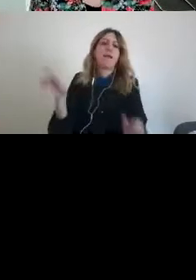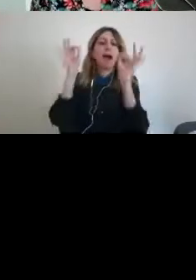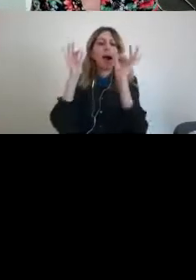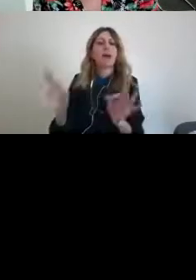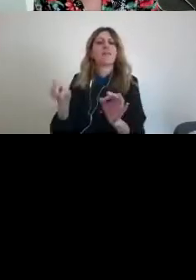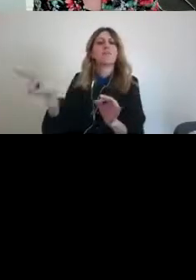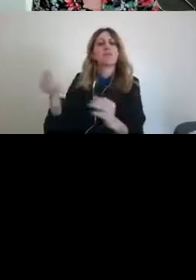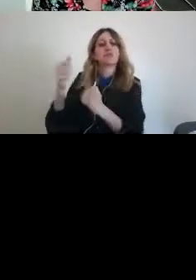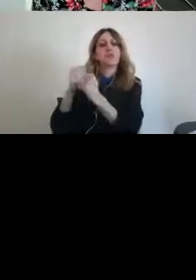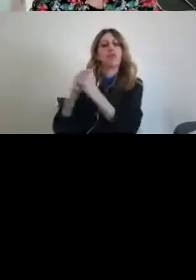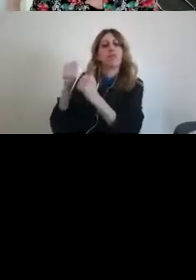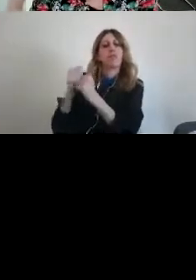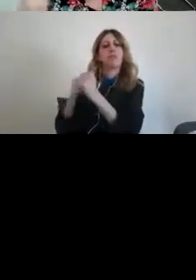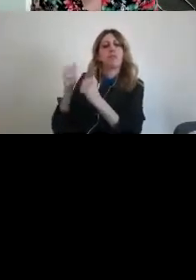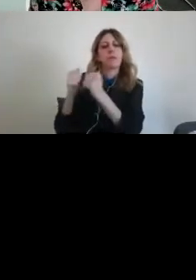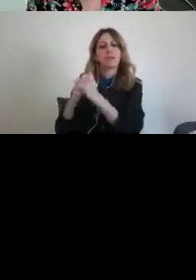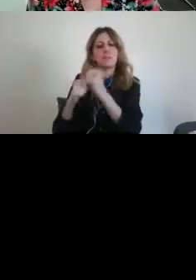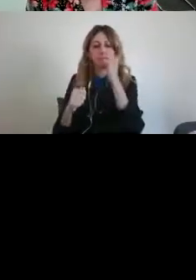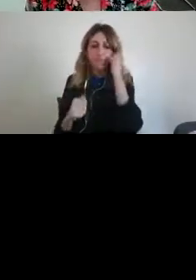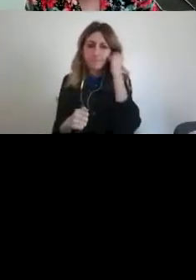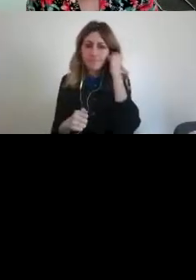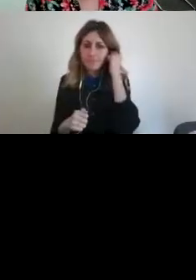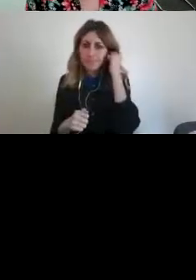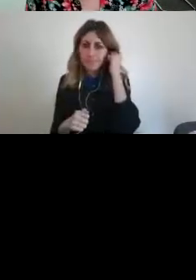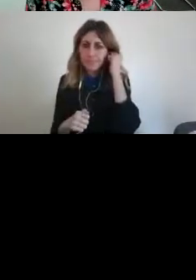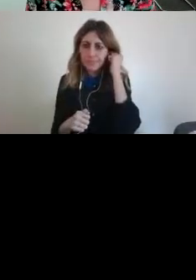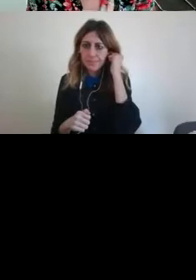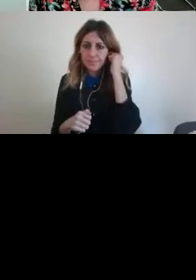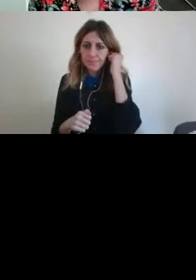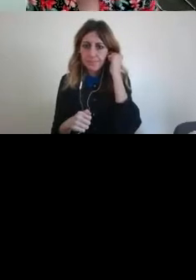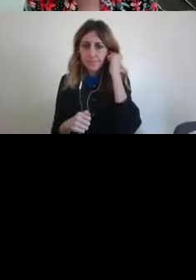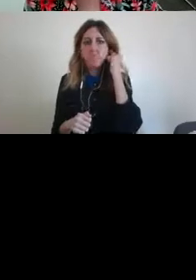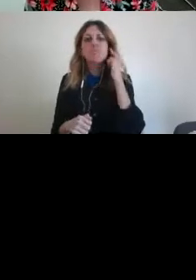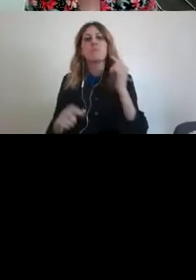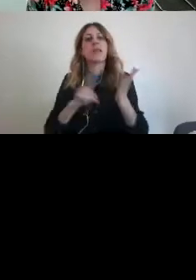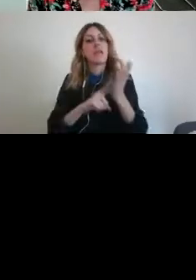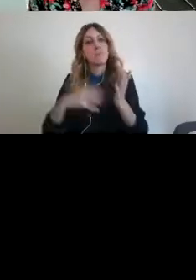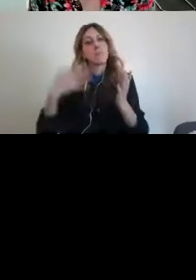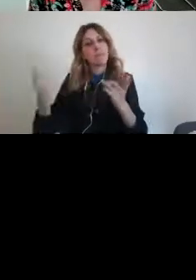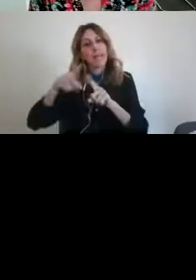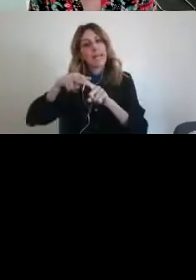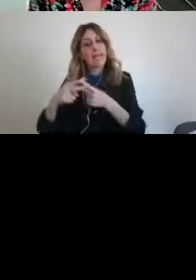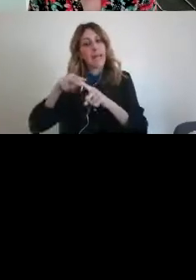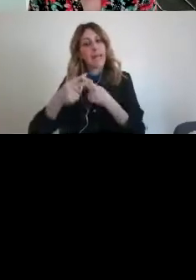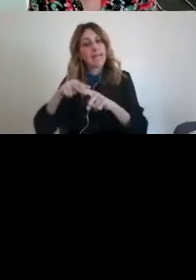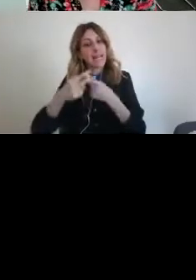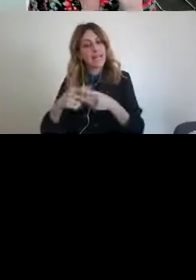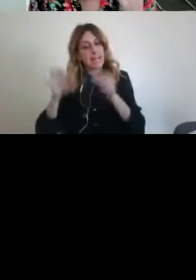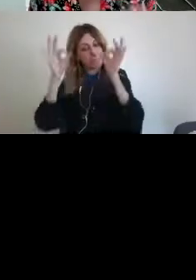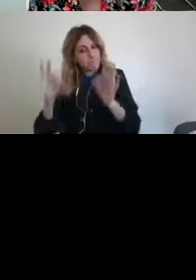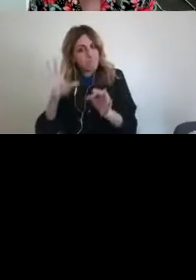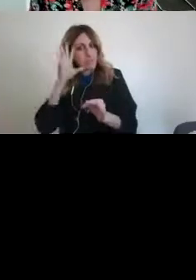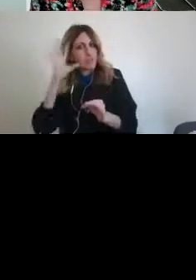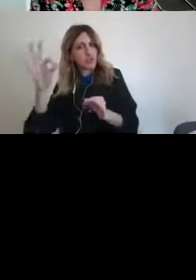refer to schema as an SEO power tool. You'll need to have these power tools in order to remain SEO fit.